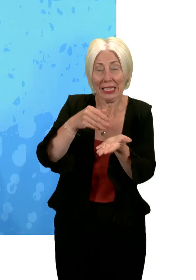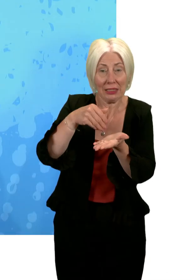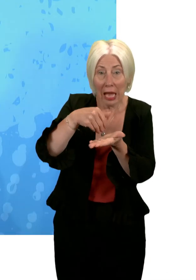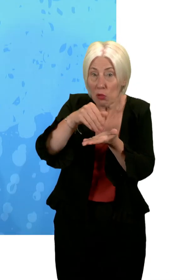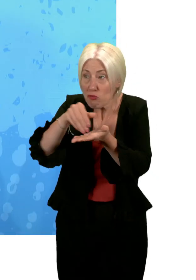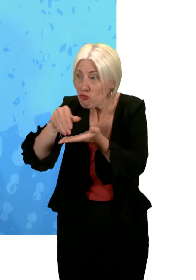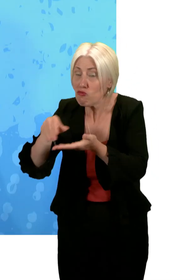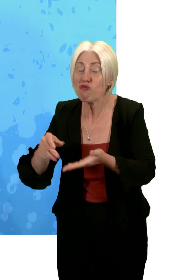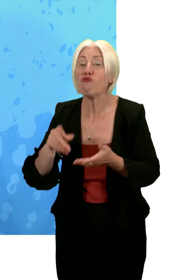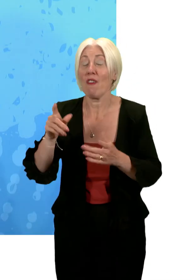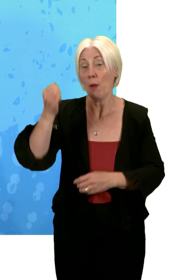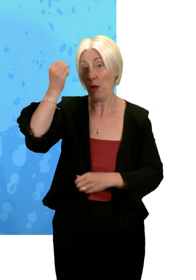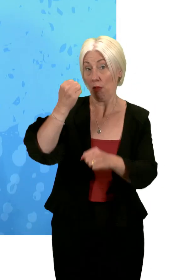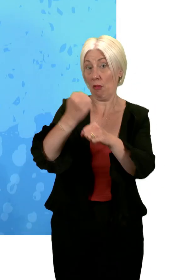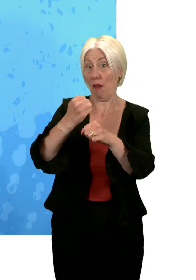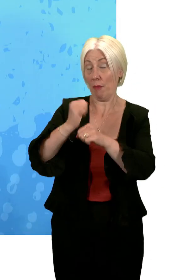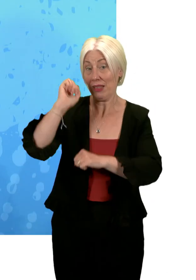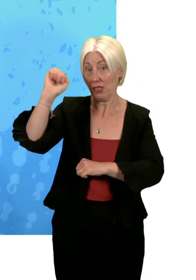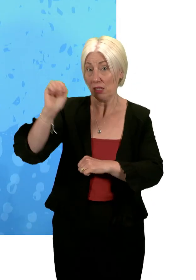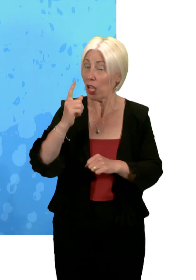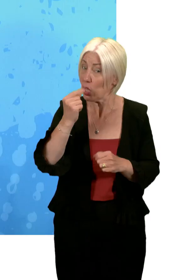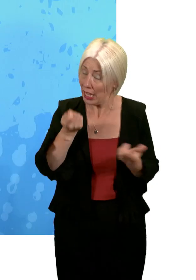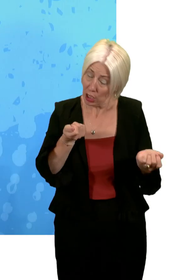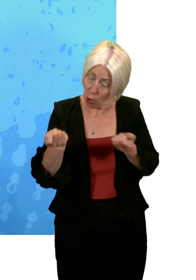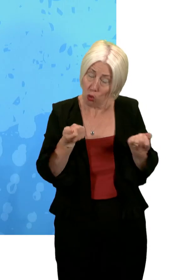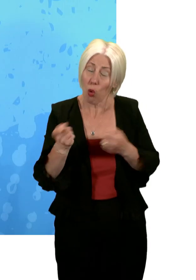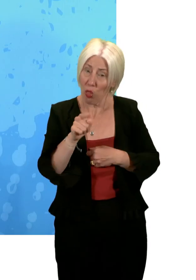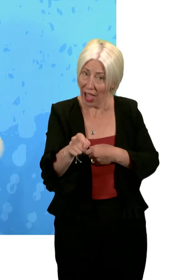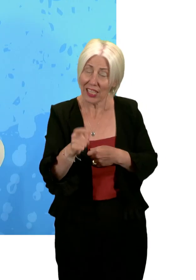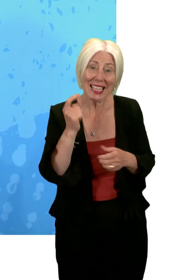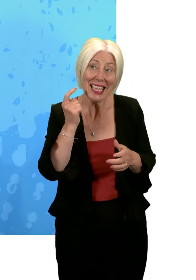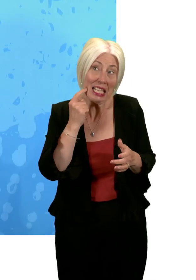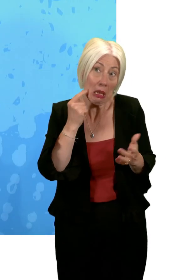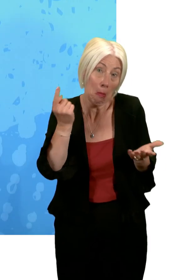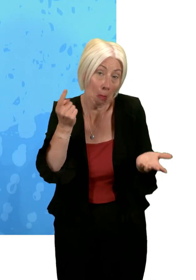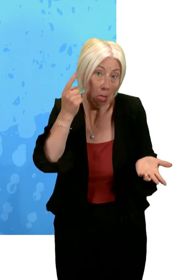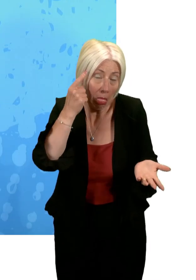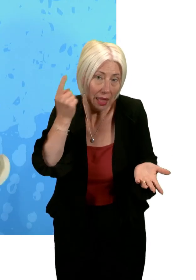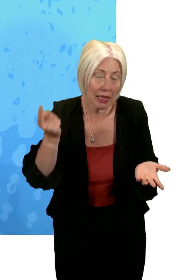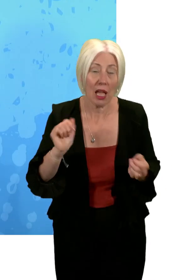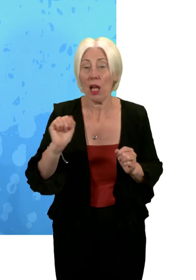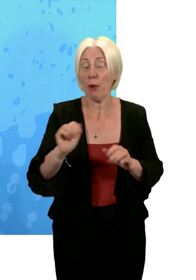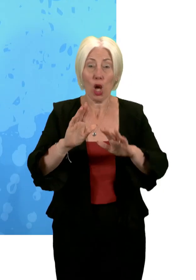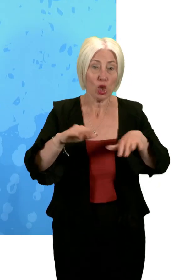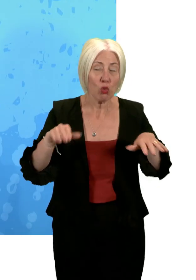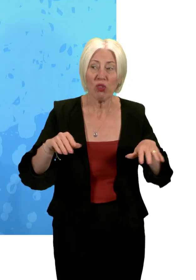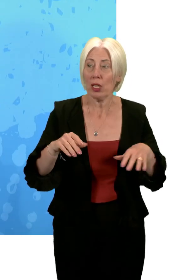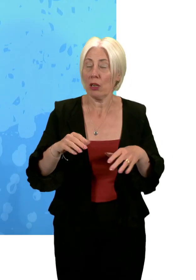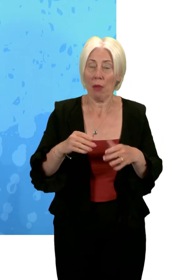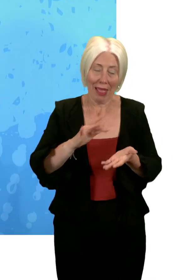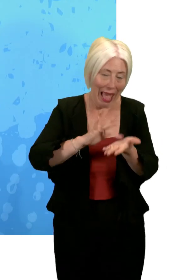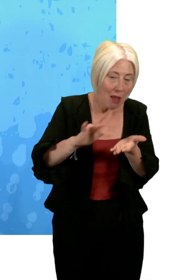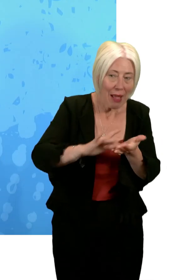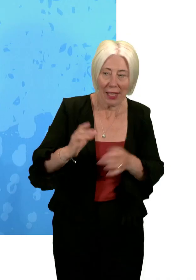I think from a government point of view, that is fairly easy to control, I would think. But in saying that, kids are on iPads and phones and things like that, so it